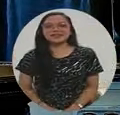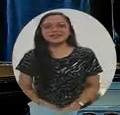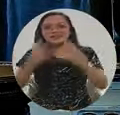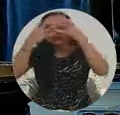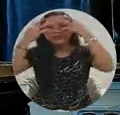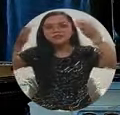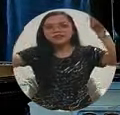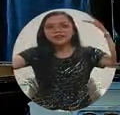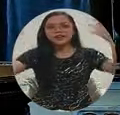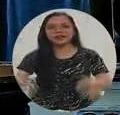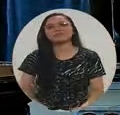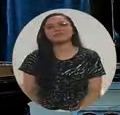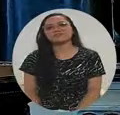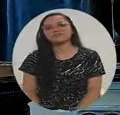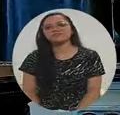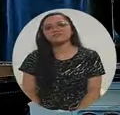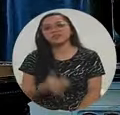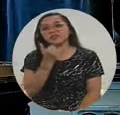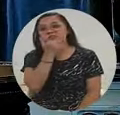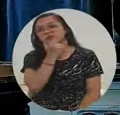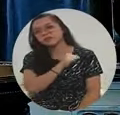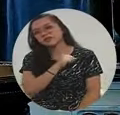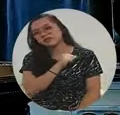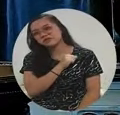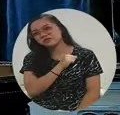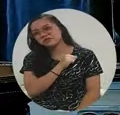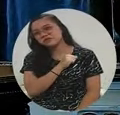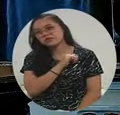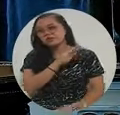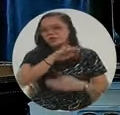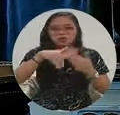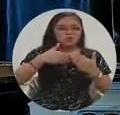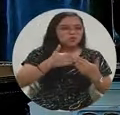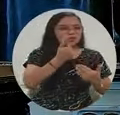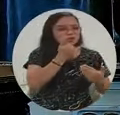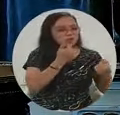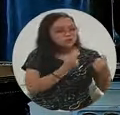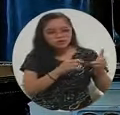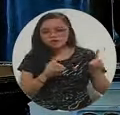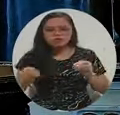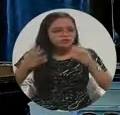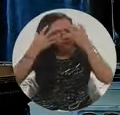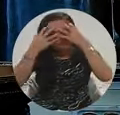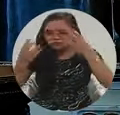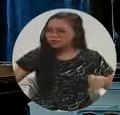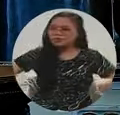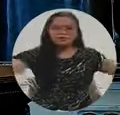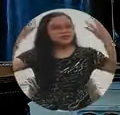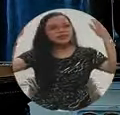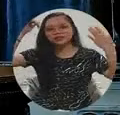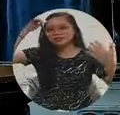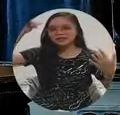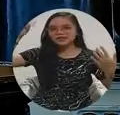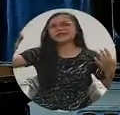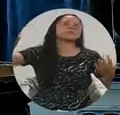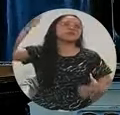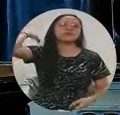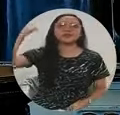forget bad deals and wrong attitudes and mistakes he has committed. Forget about